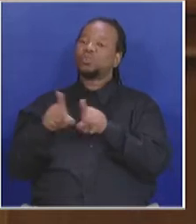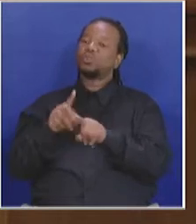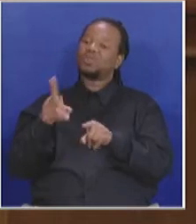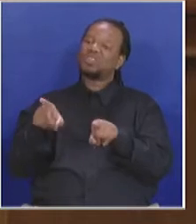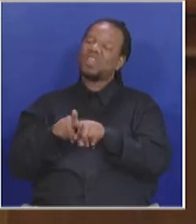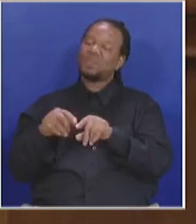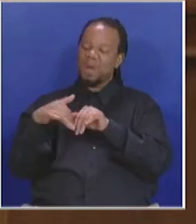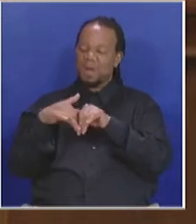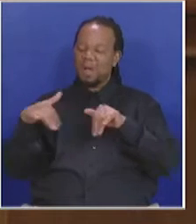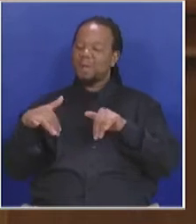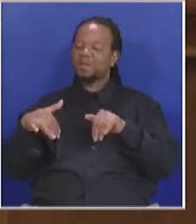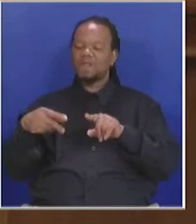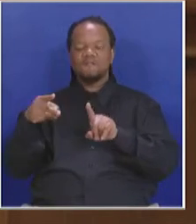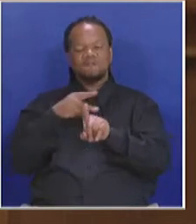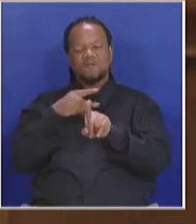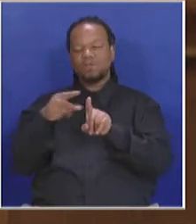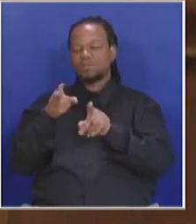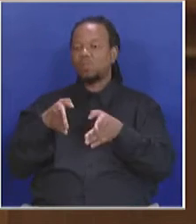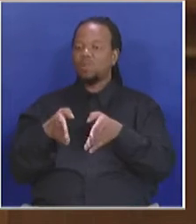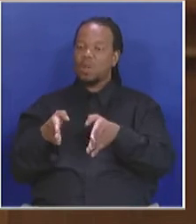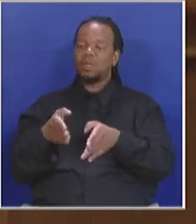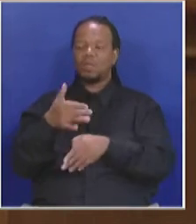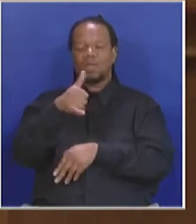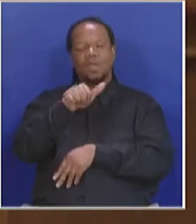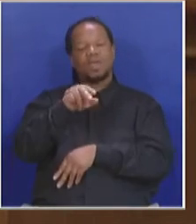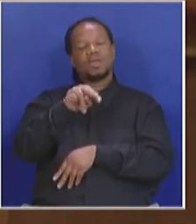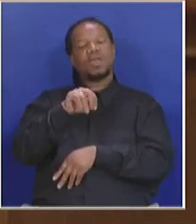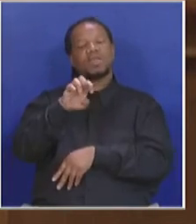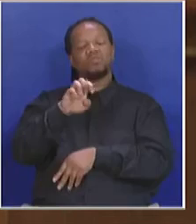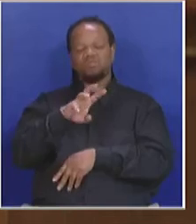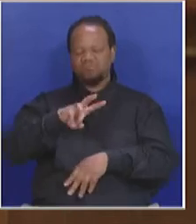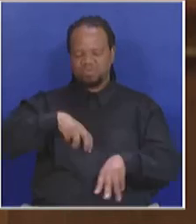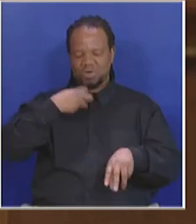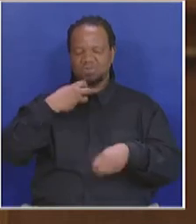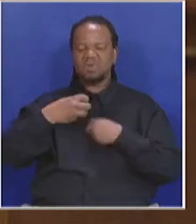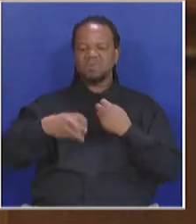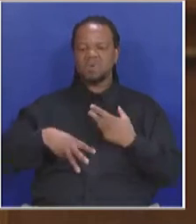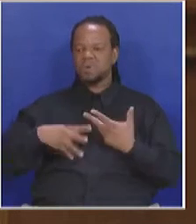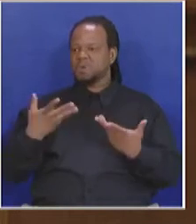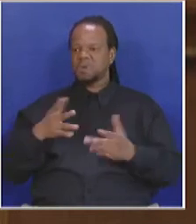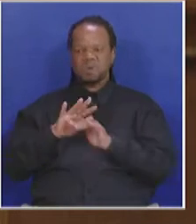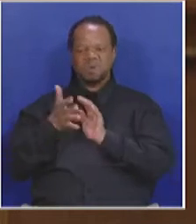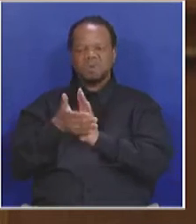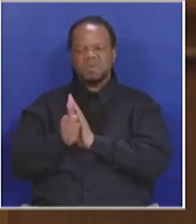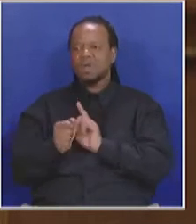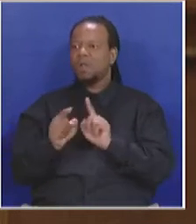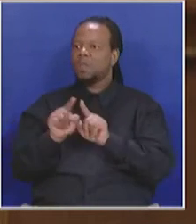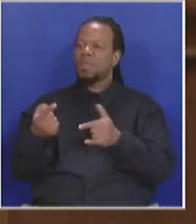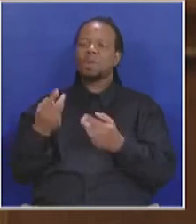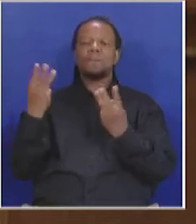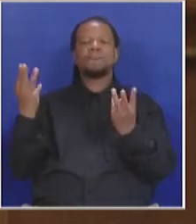seen here in Parliament, where there was ANC intolerance, arrogance, and incapacity to listen to the voices